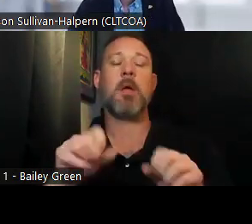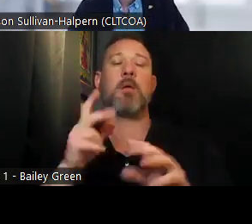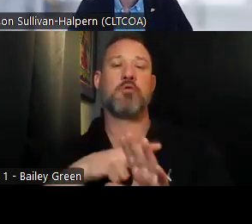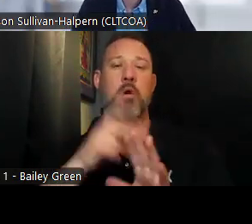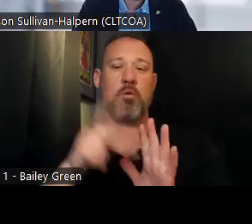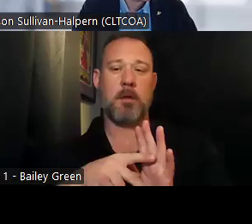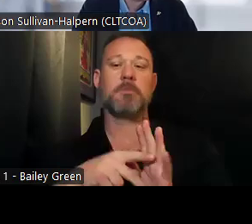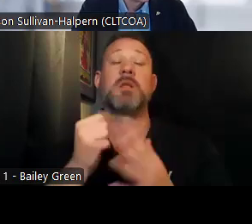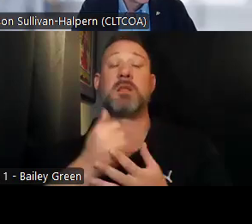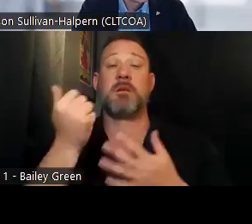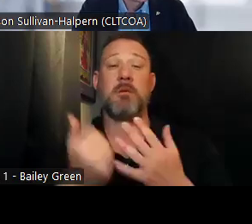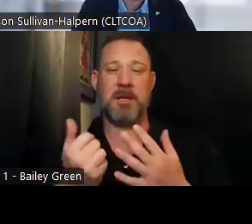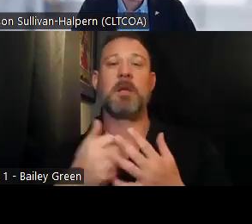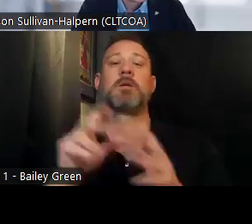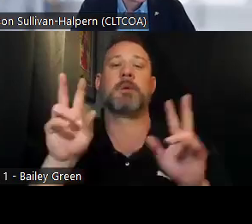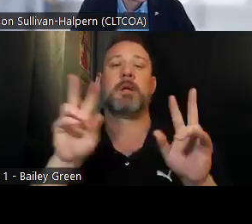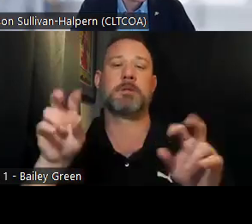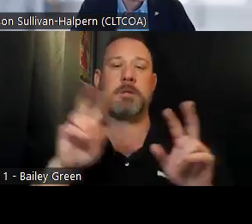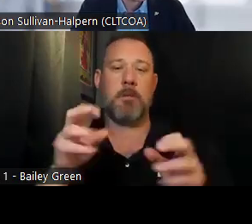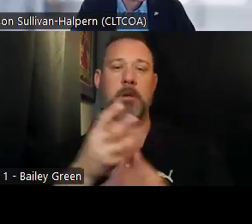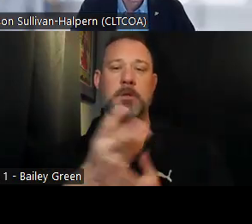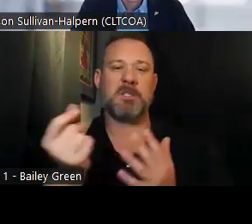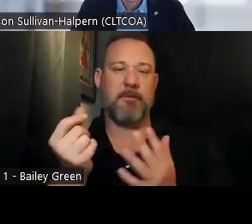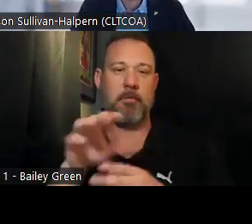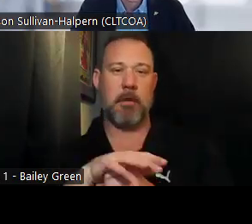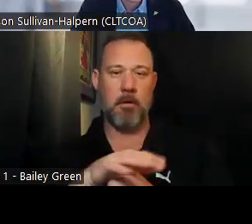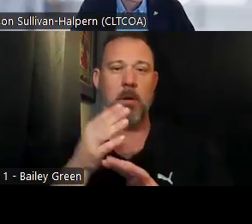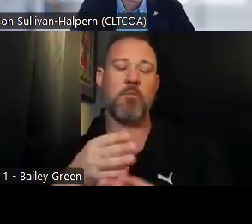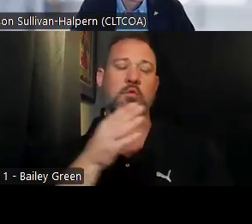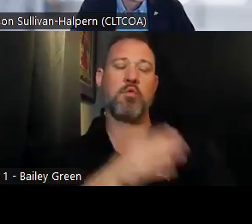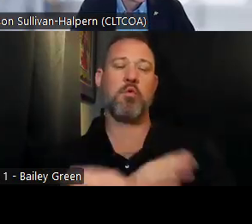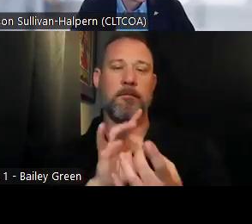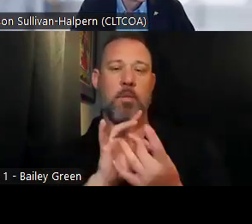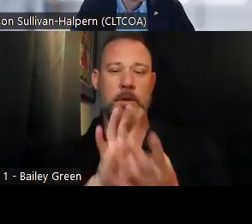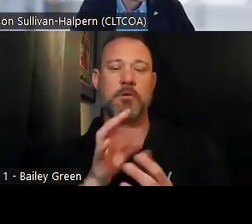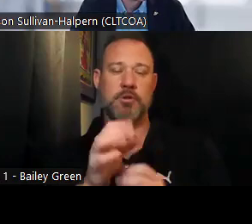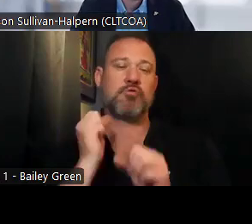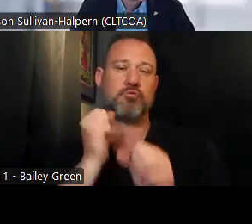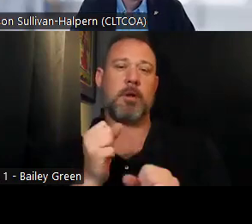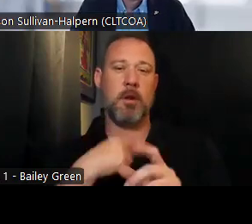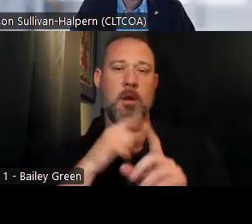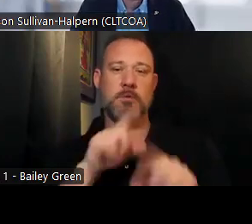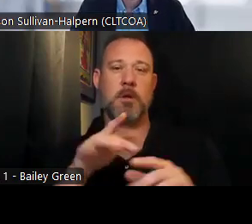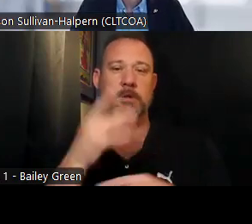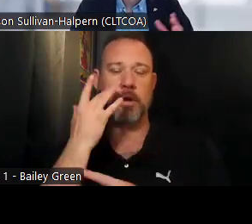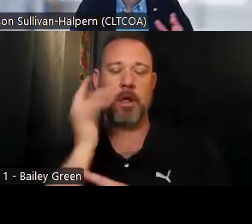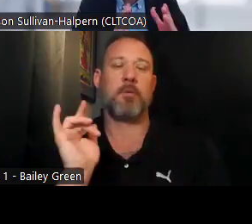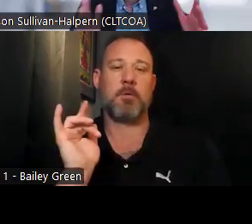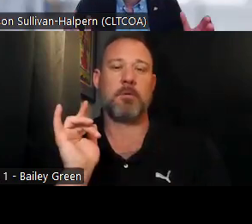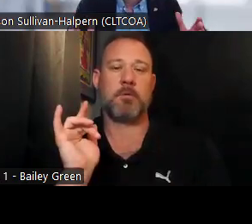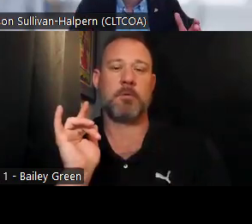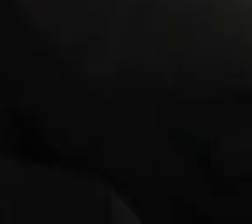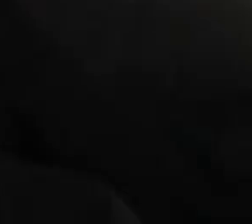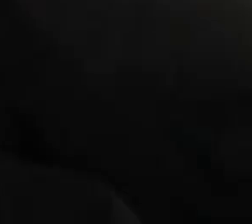subcommittee has been examining several areas where improved coordination could strengthen our response here in California. So I wanted to lay out